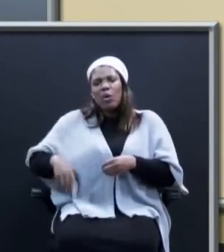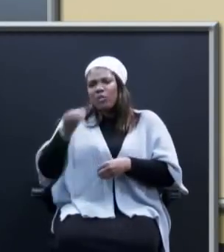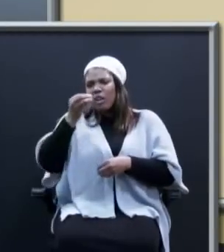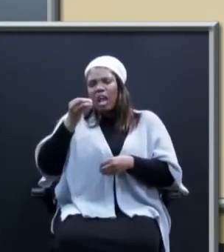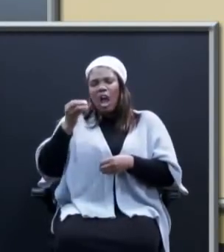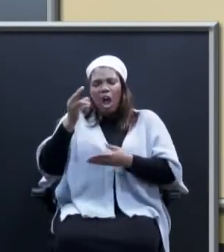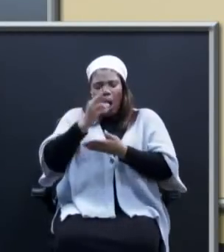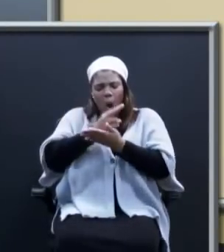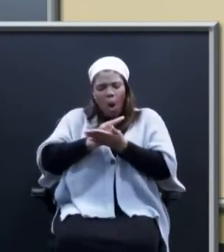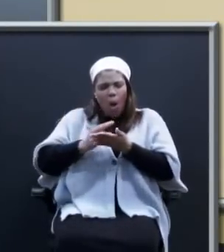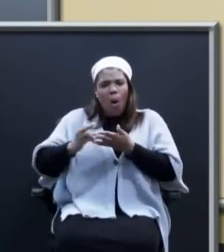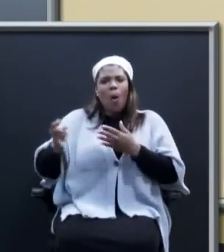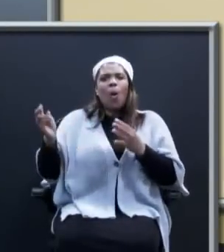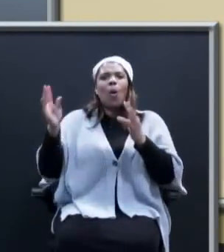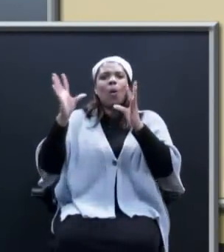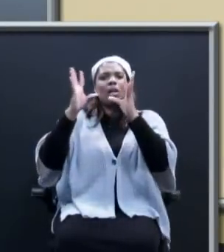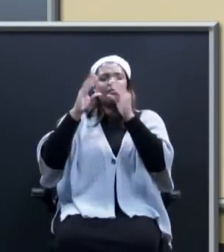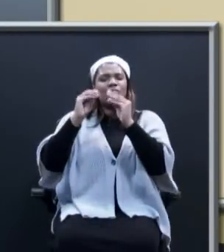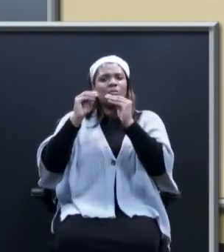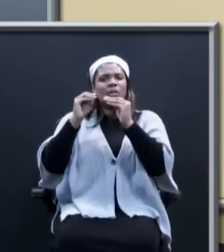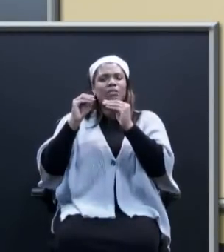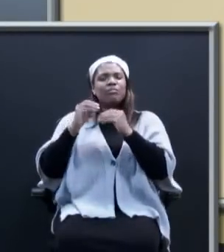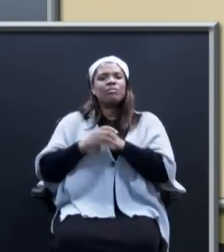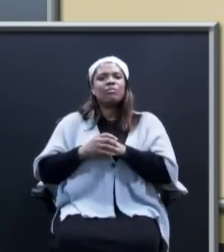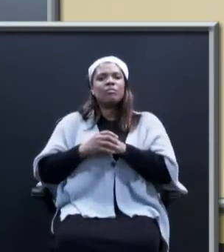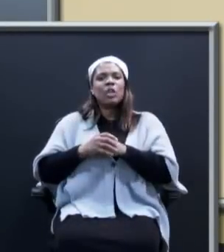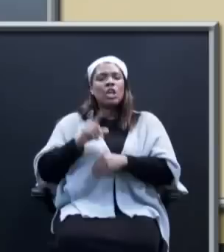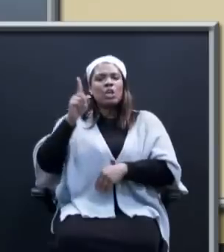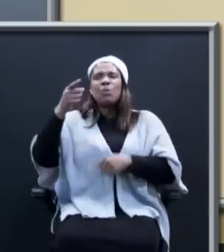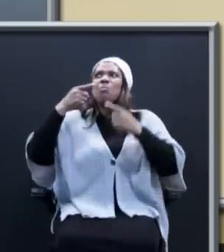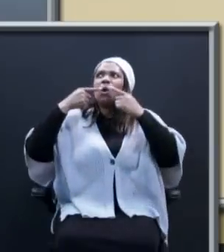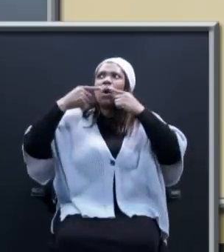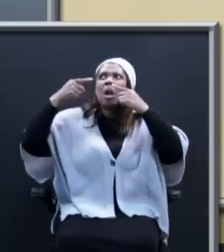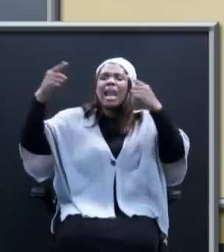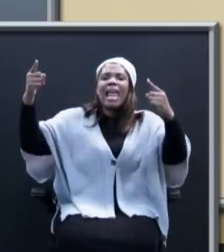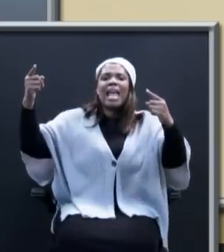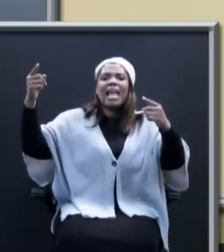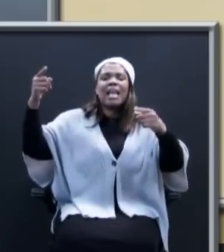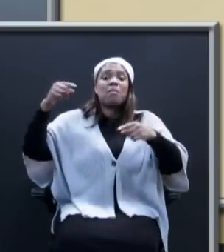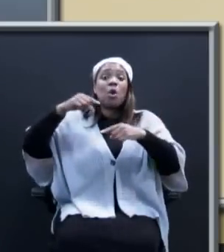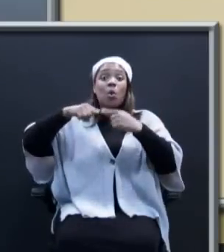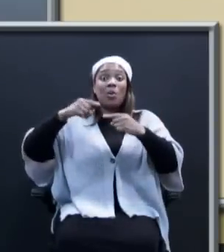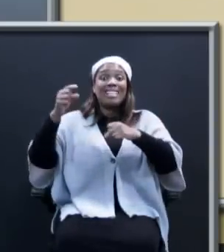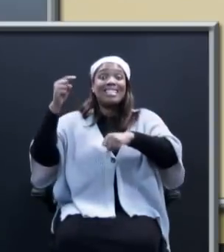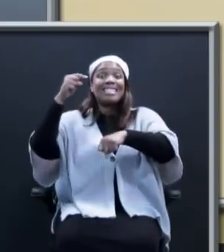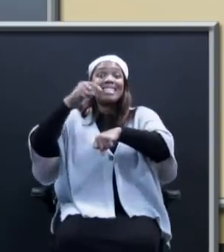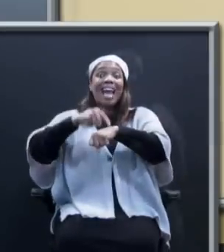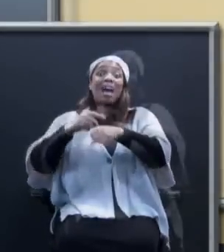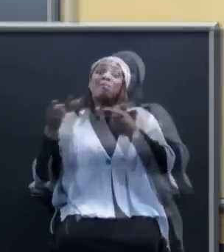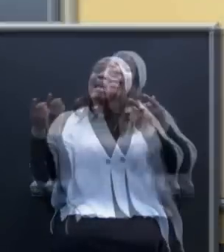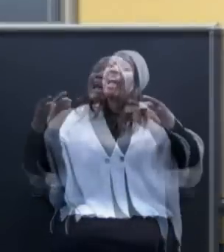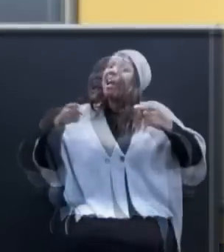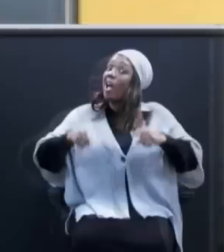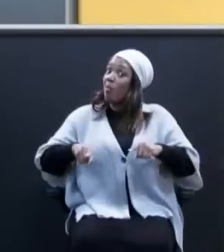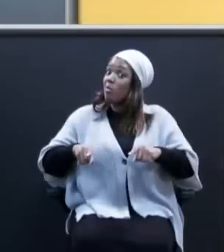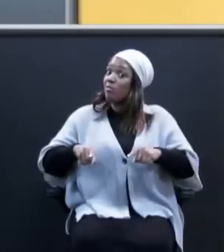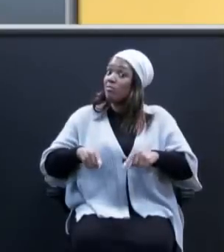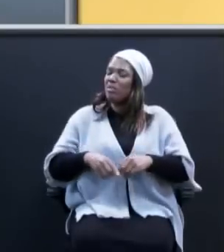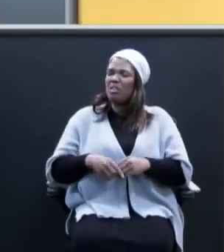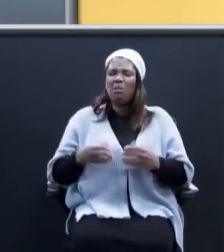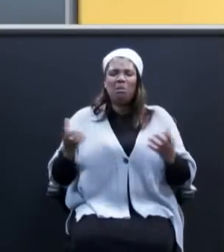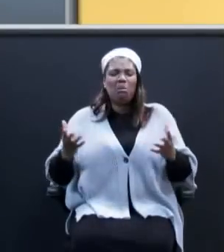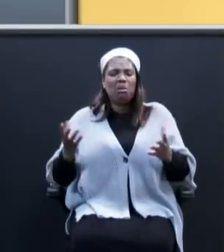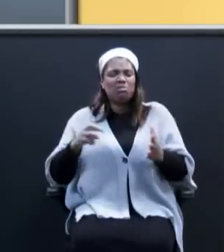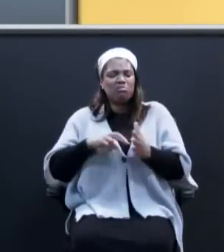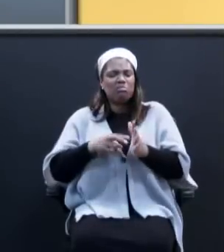holy convocation. Even holy convocation. Which you shall proclaim in their season. Which you shall proclaim in their season. What do you mean,